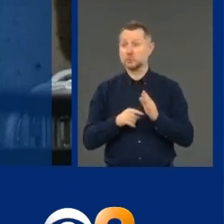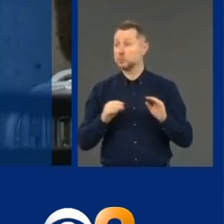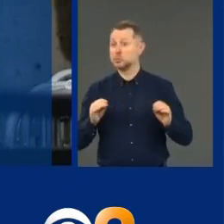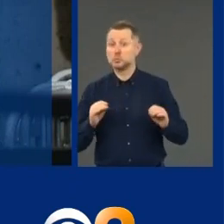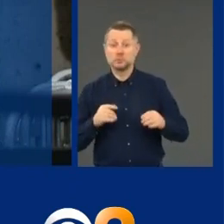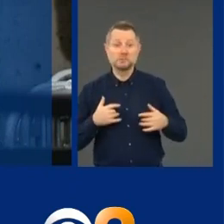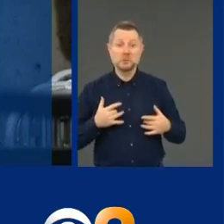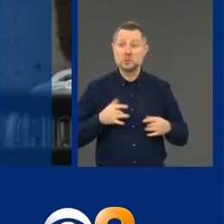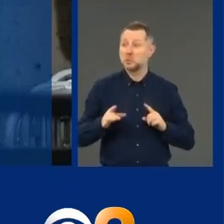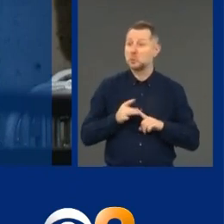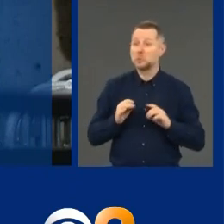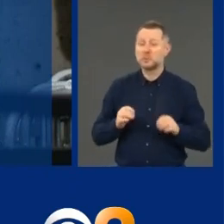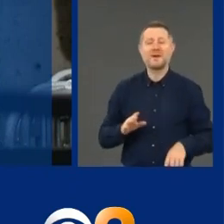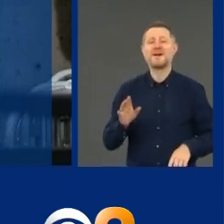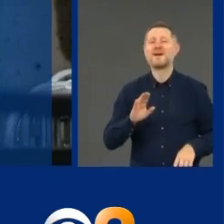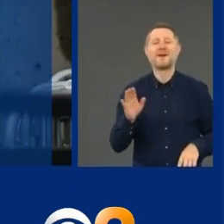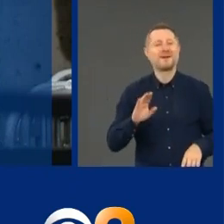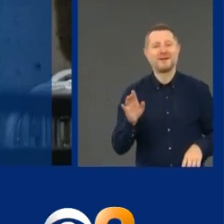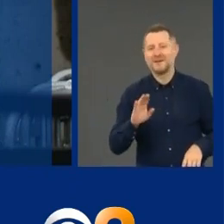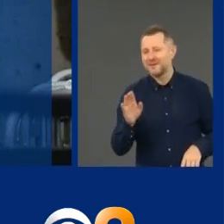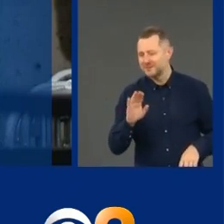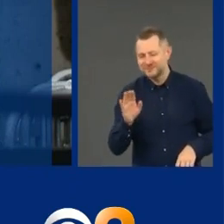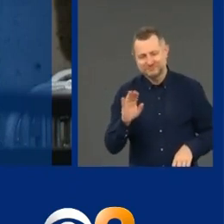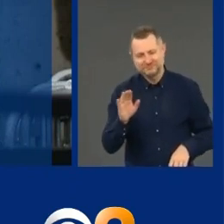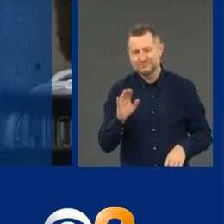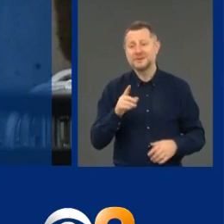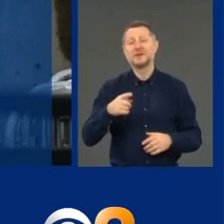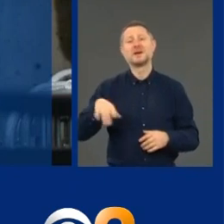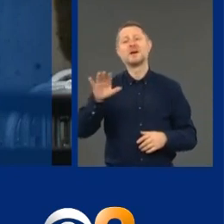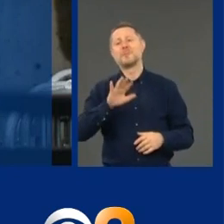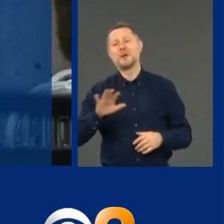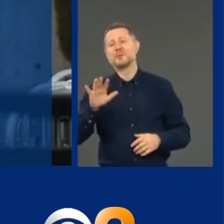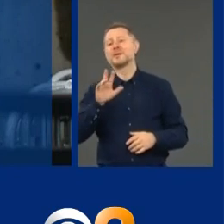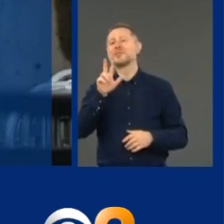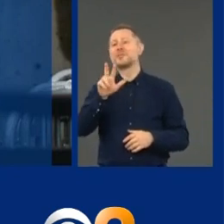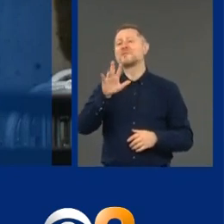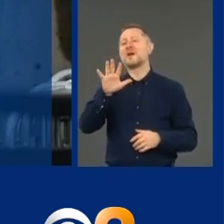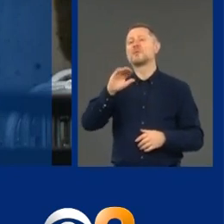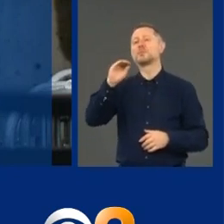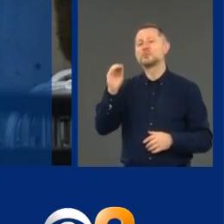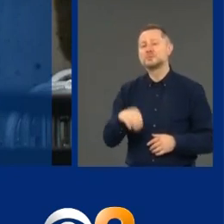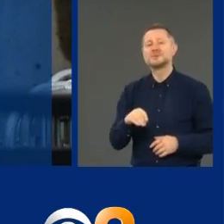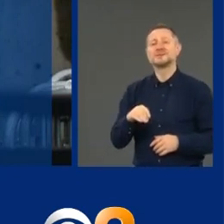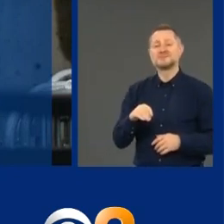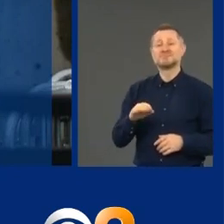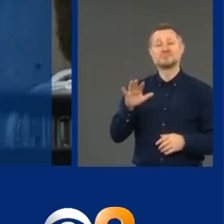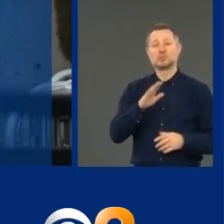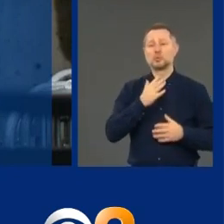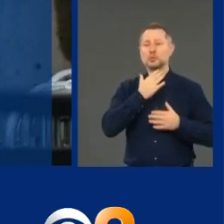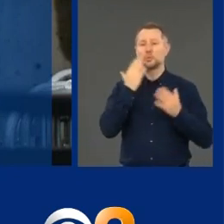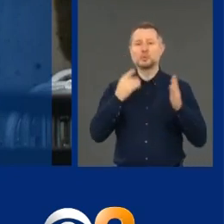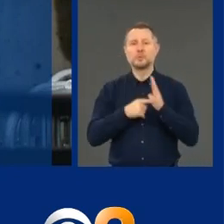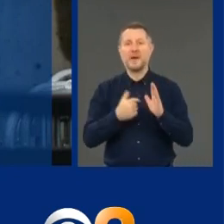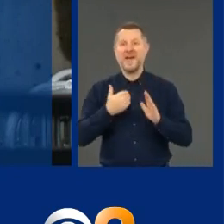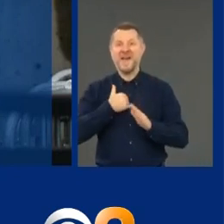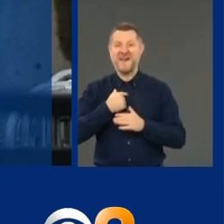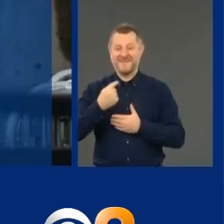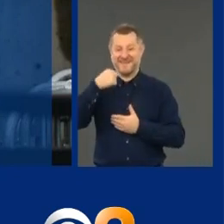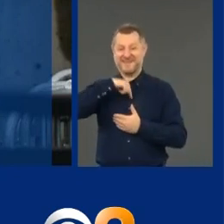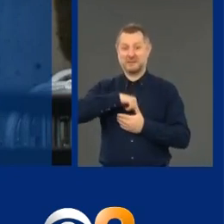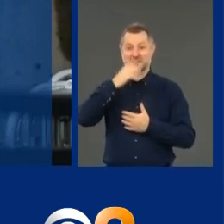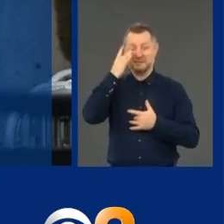the COVID virus. About a third of people who have the virus never have symptoms, so they never know that they